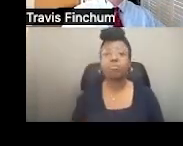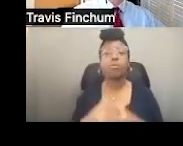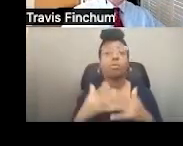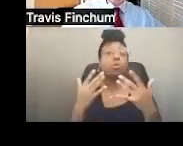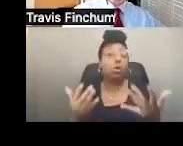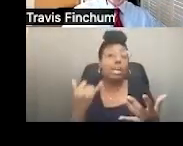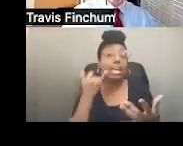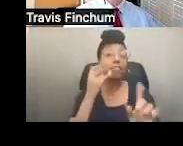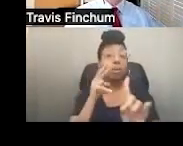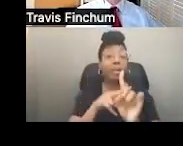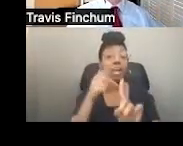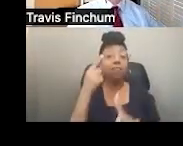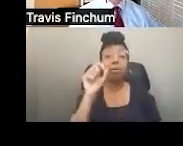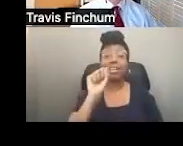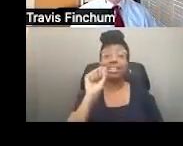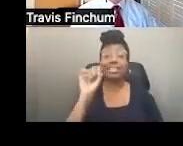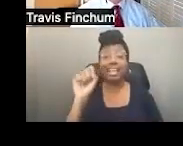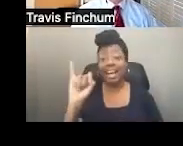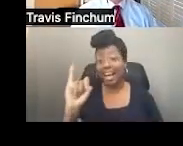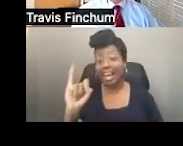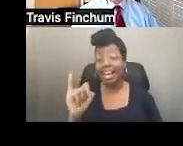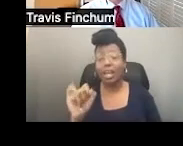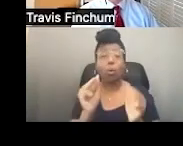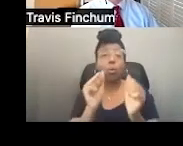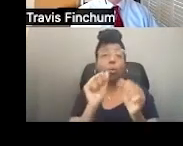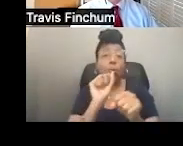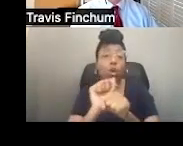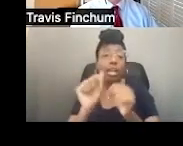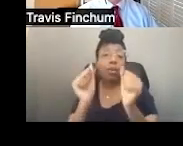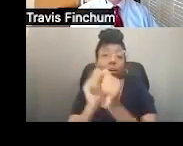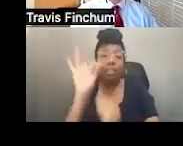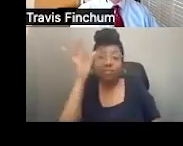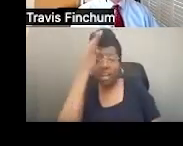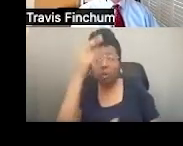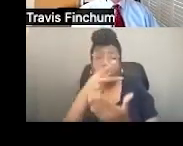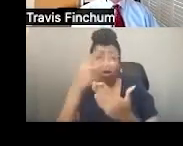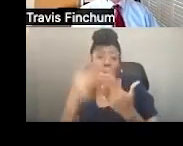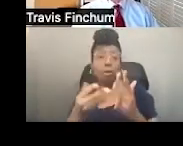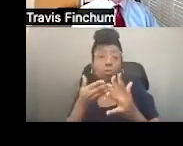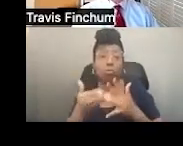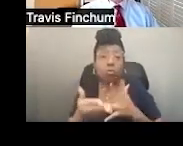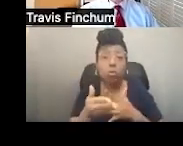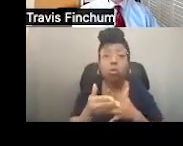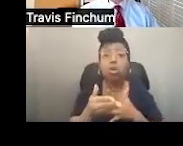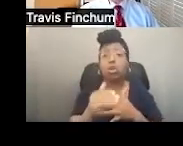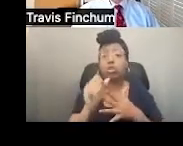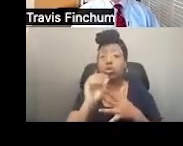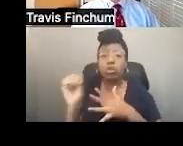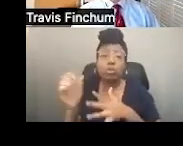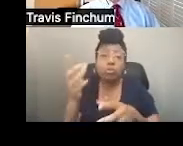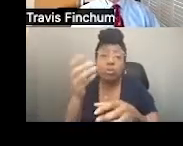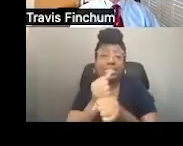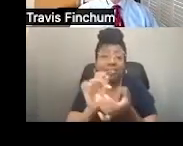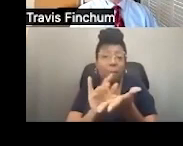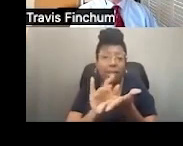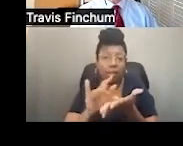for SSI, working with the federal program through Social Security in order to get medical coverage. You